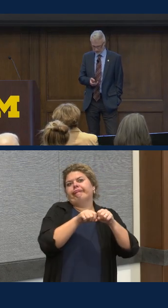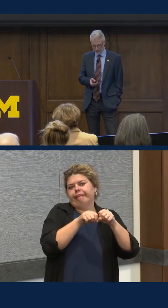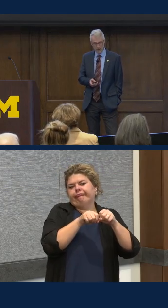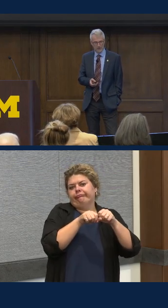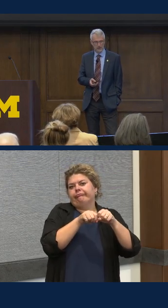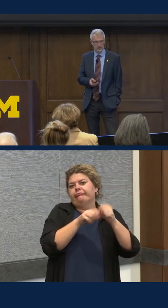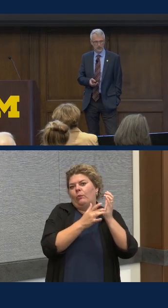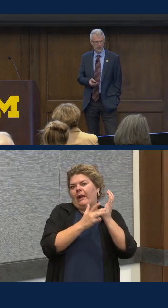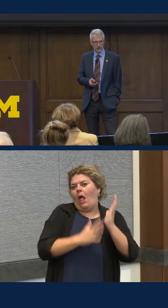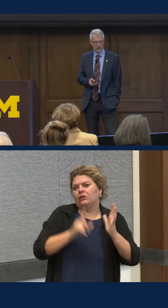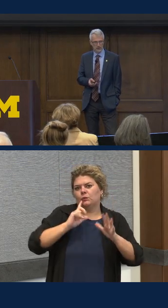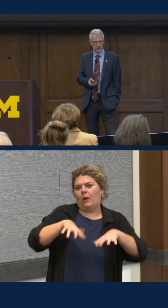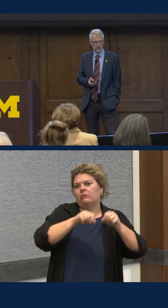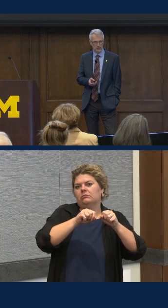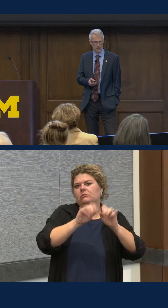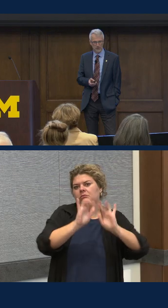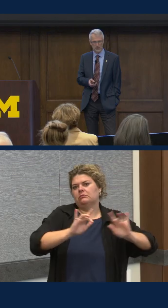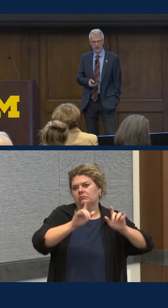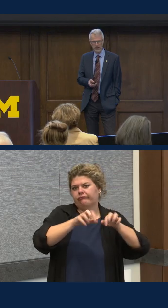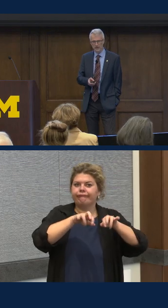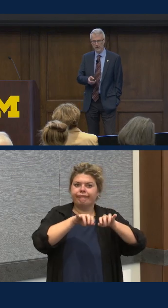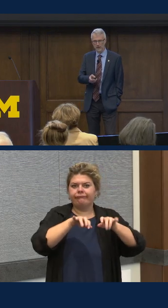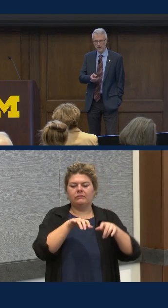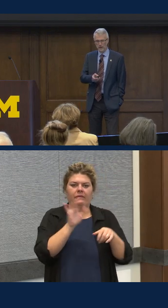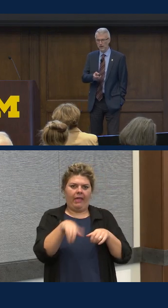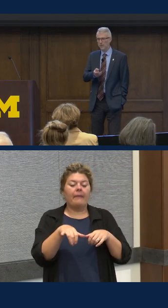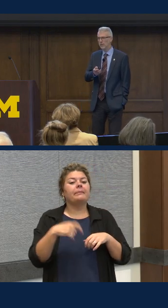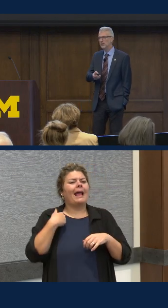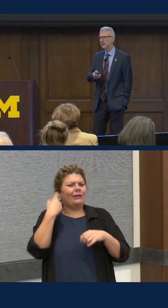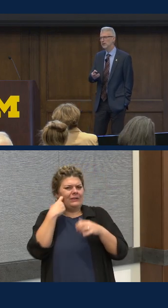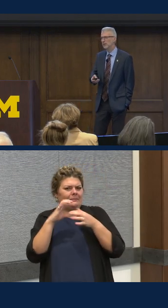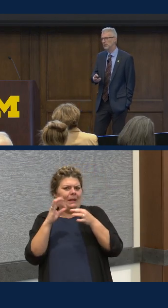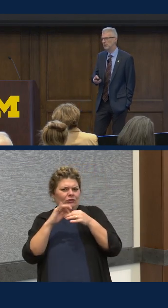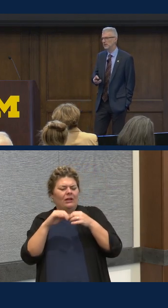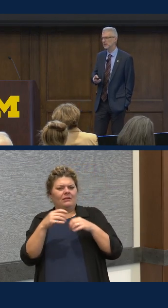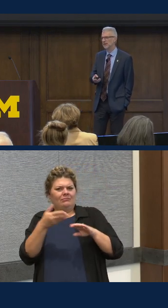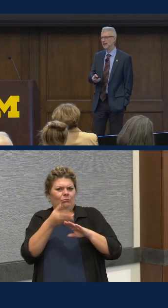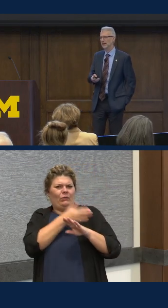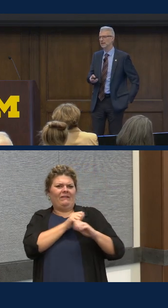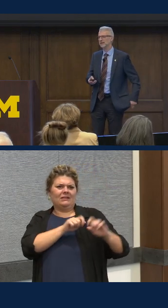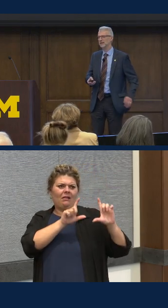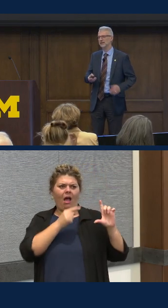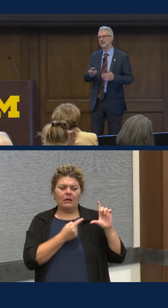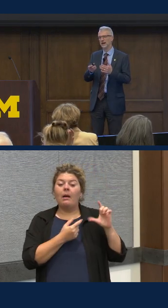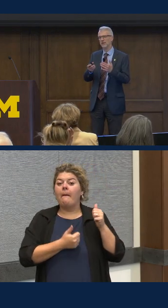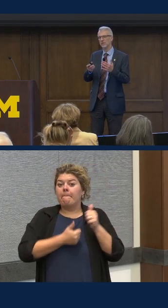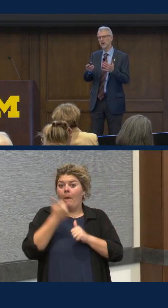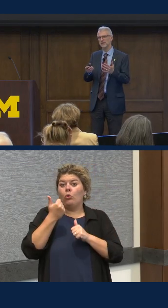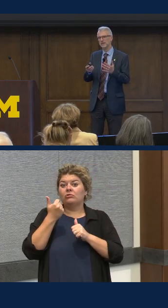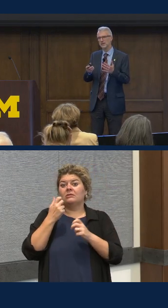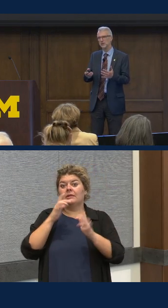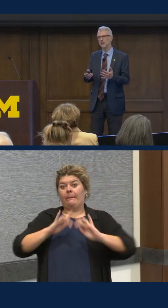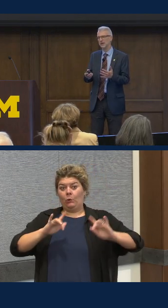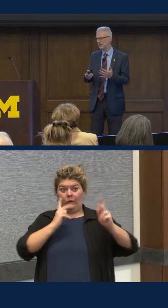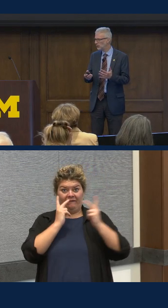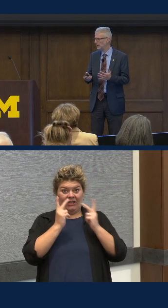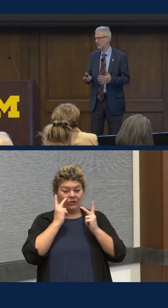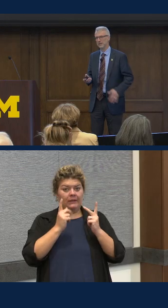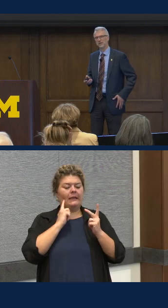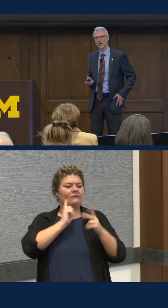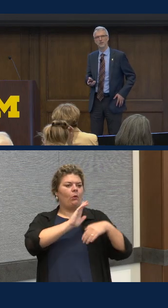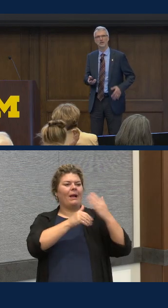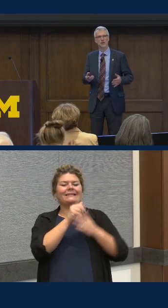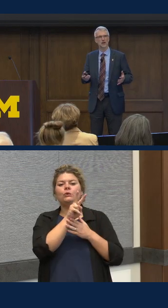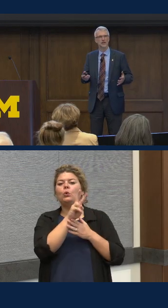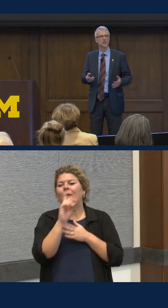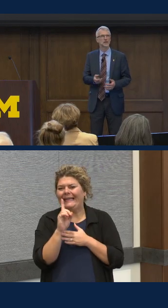the reasons I think it's non-trivial, I should have mentioned on the previous slide, is that most computer vision technology is designed for processing 2D